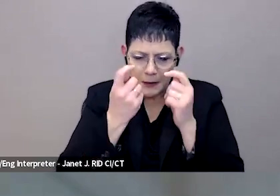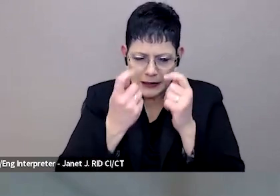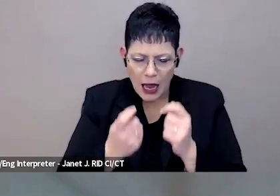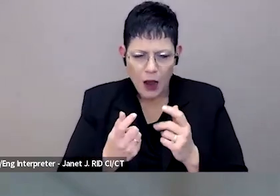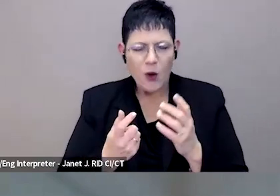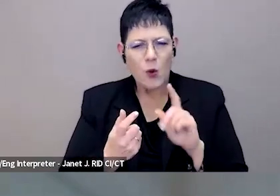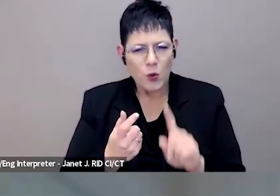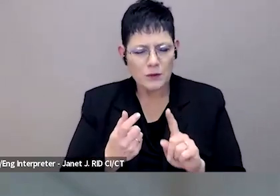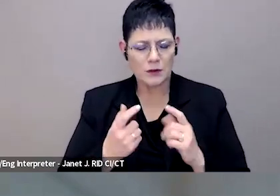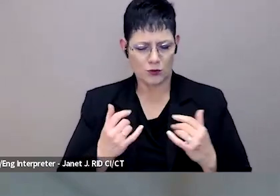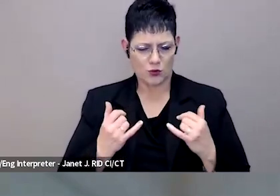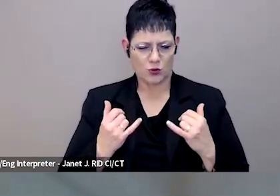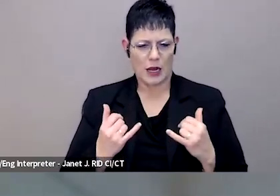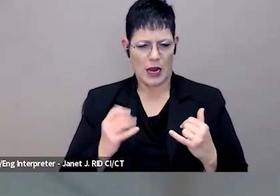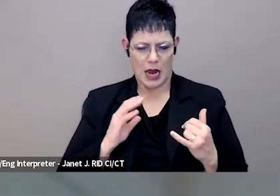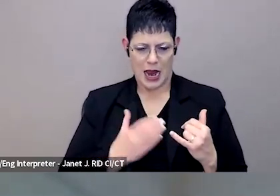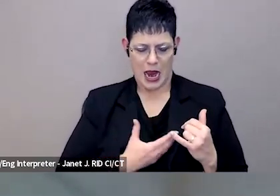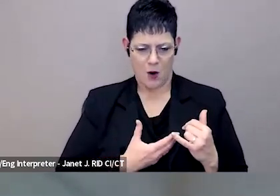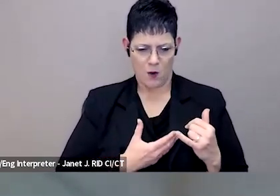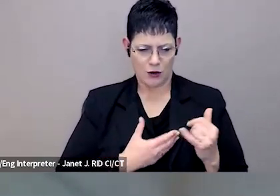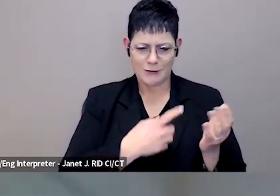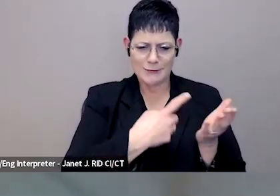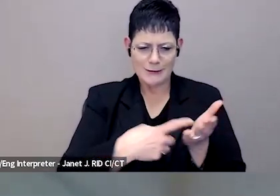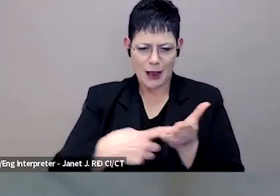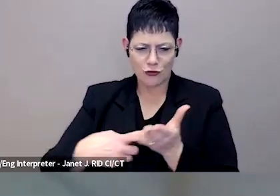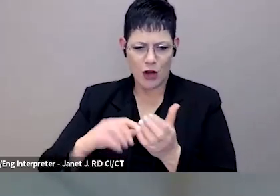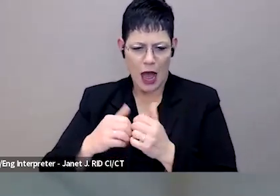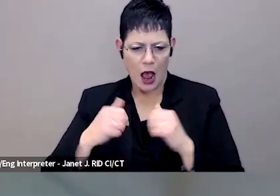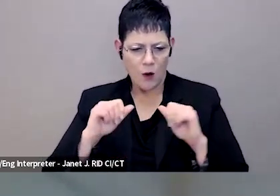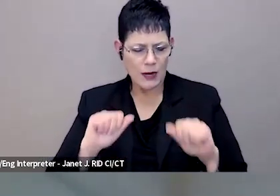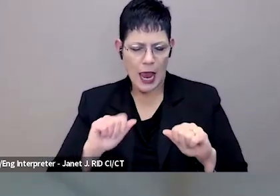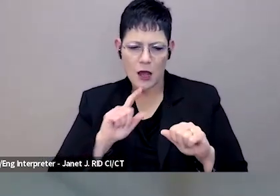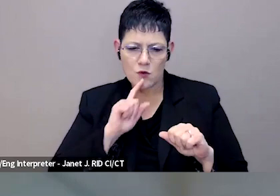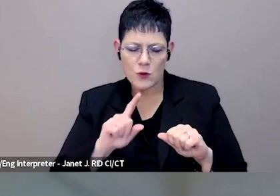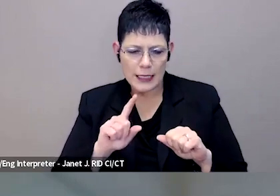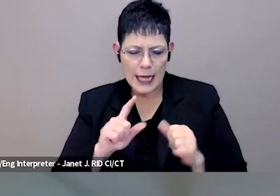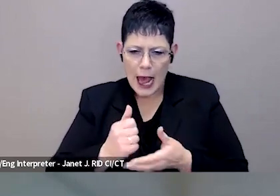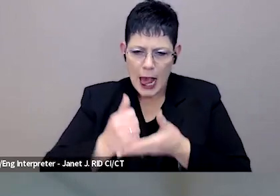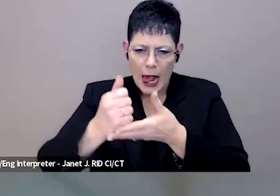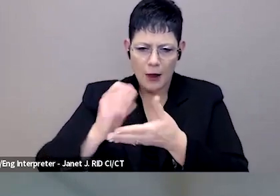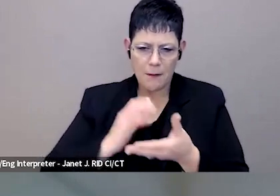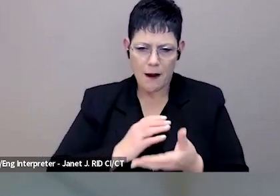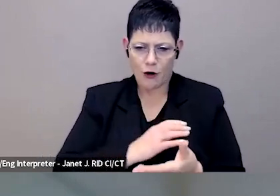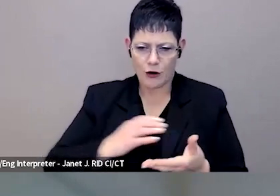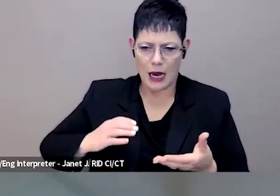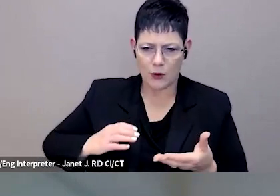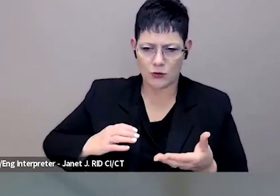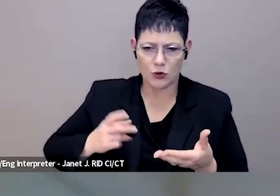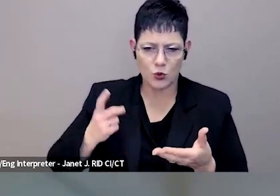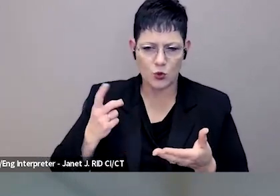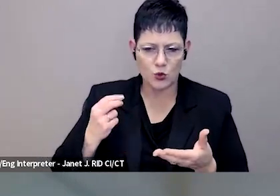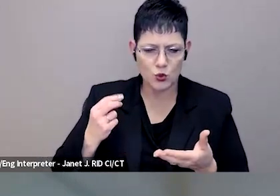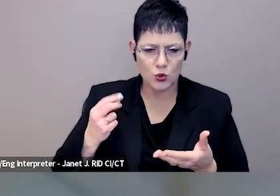today's conversation can inform our council's deliberations around updating the